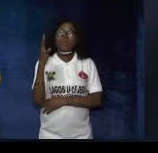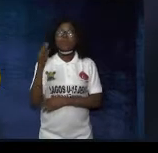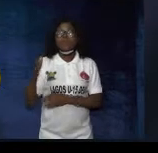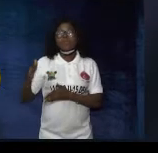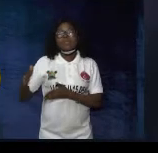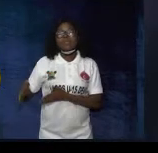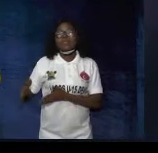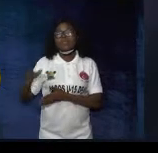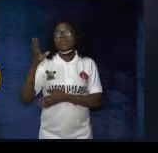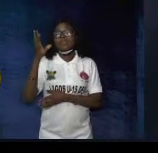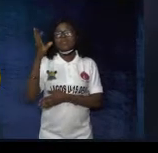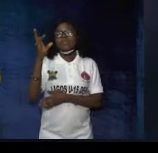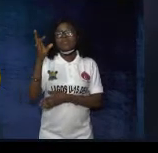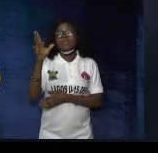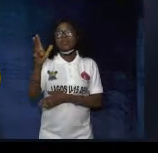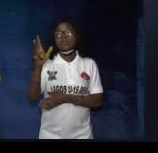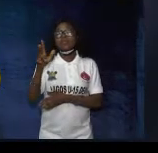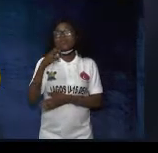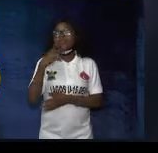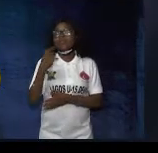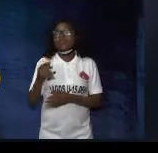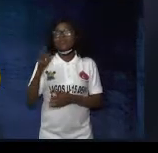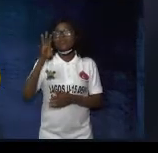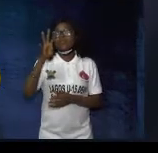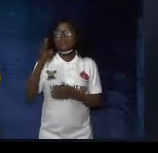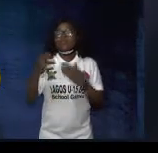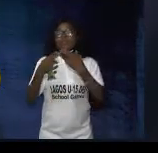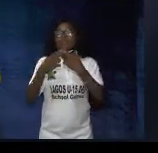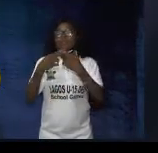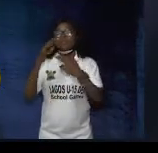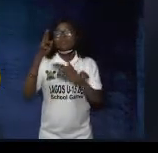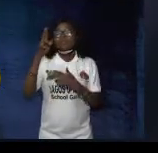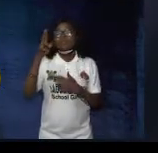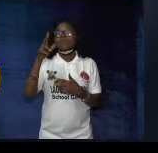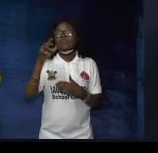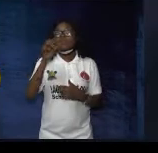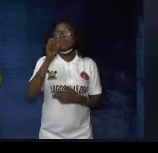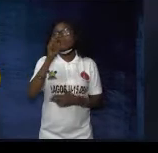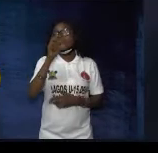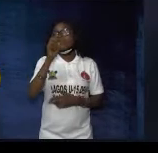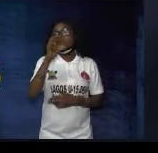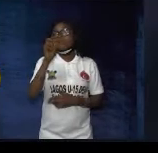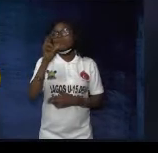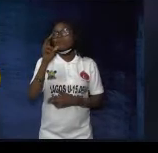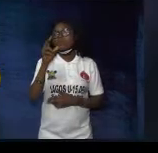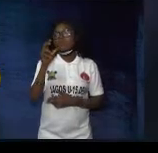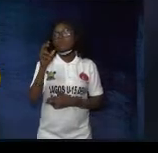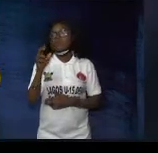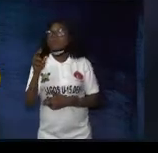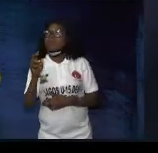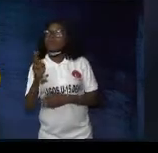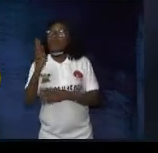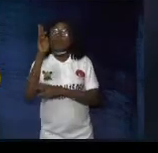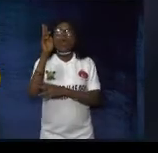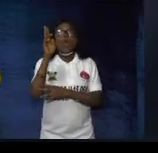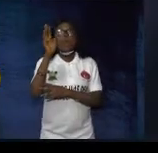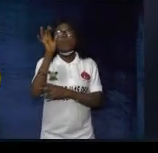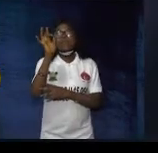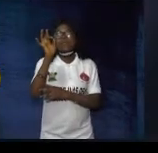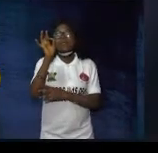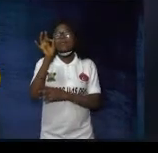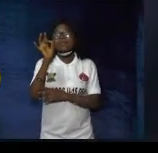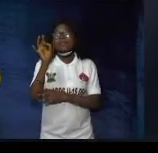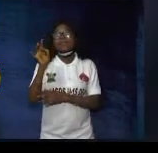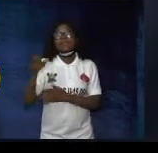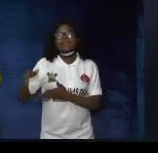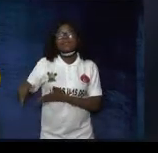4, the number at the side is 3. That's 4 times 3, I get 12. Let's come here so that you know that we can start from anywhere. The number on top is